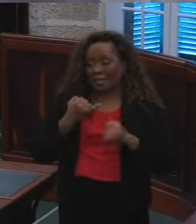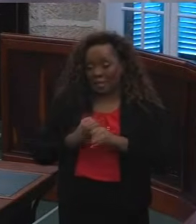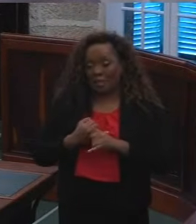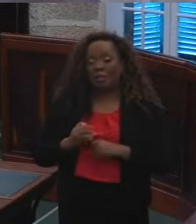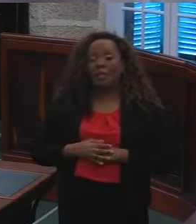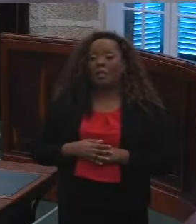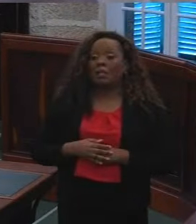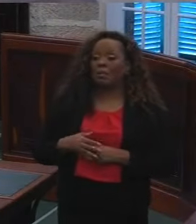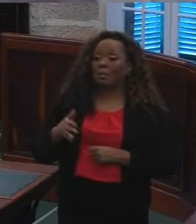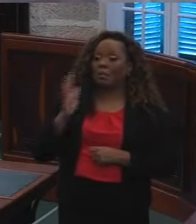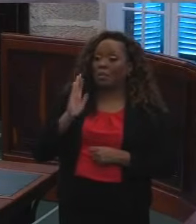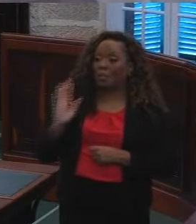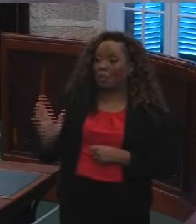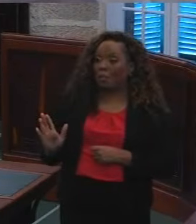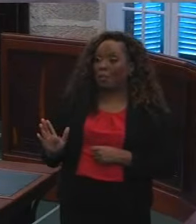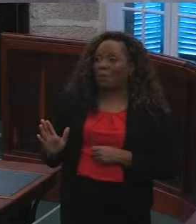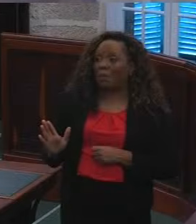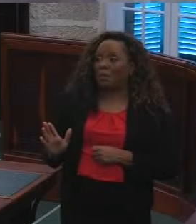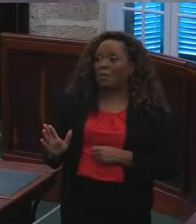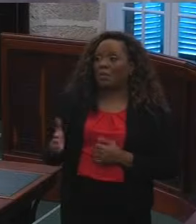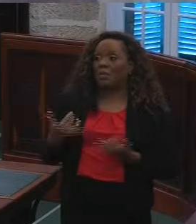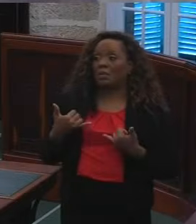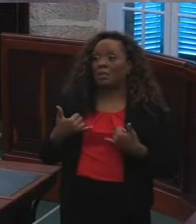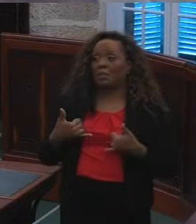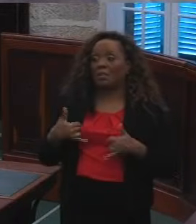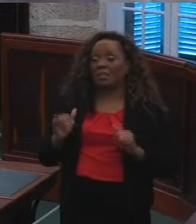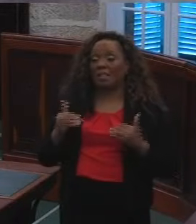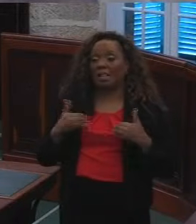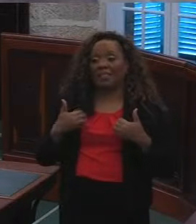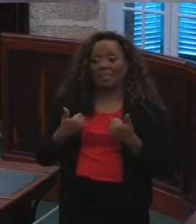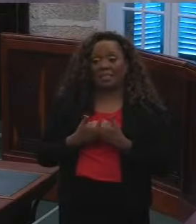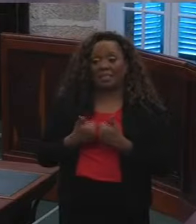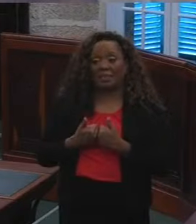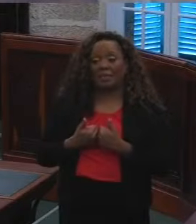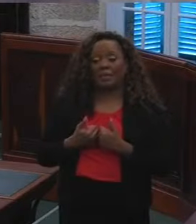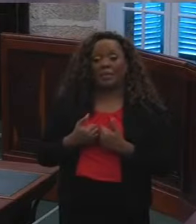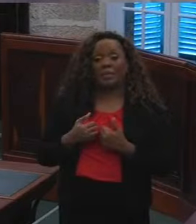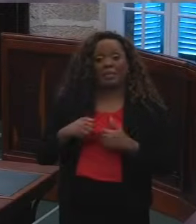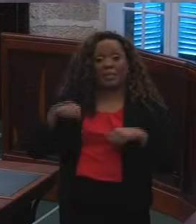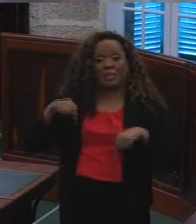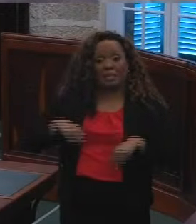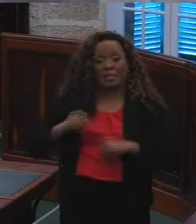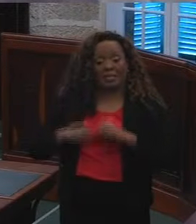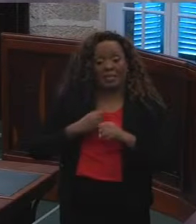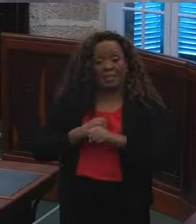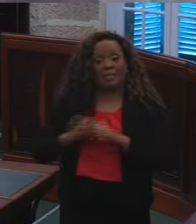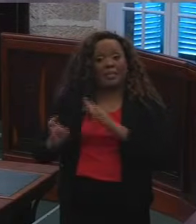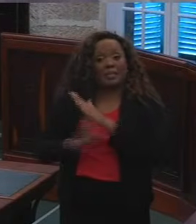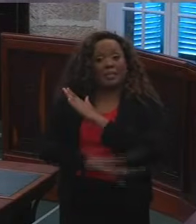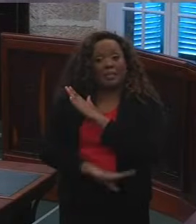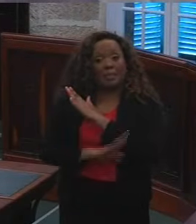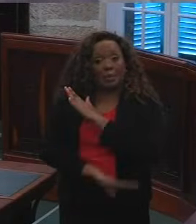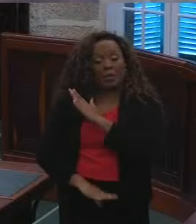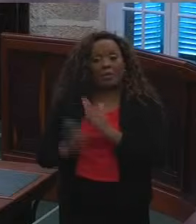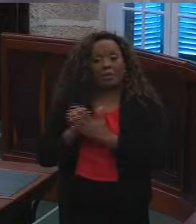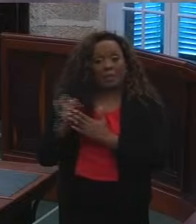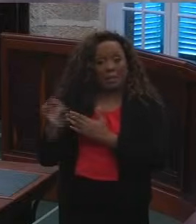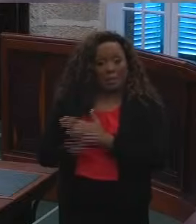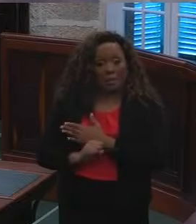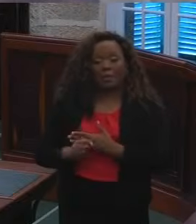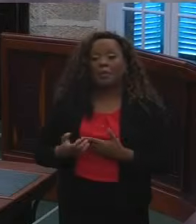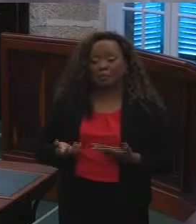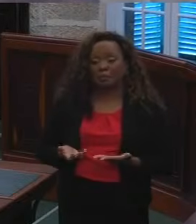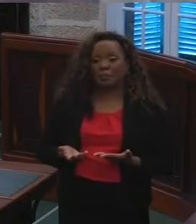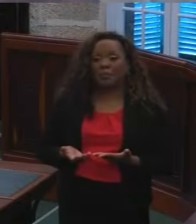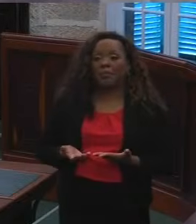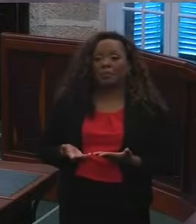games will take place in September of this year, which will be followed by